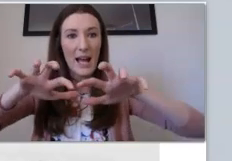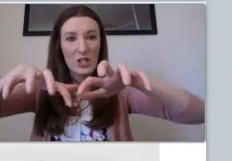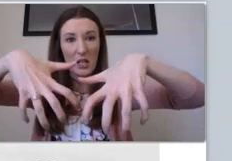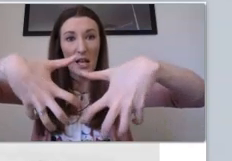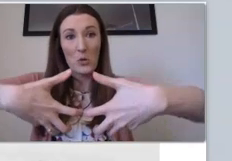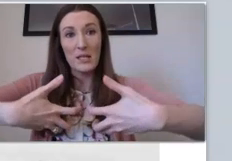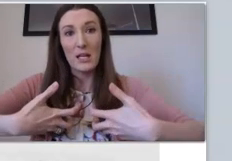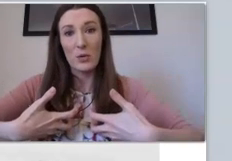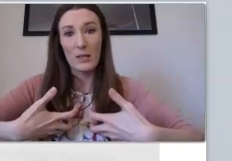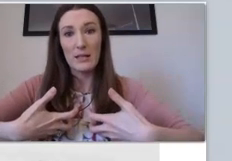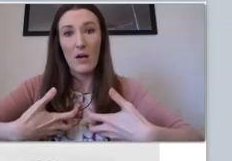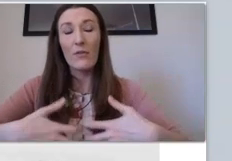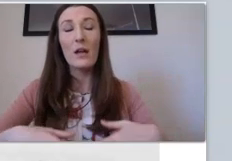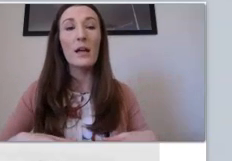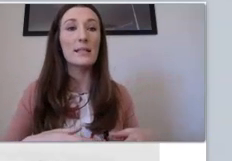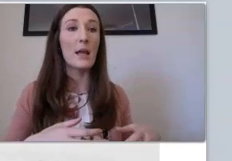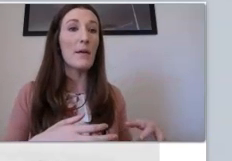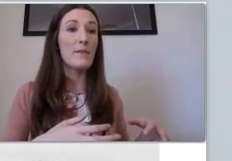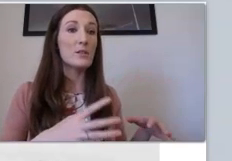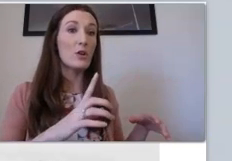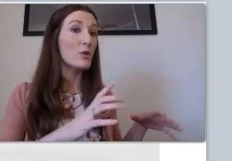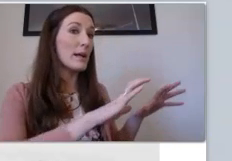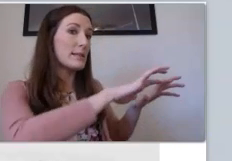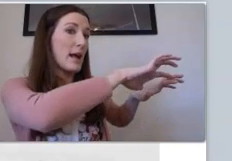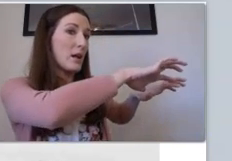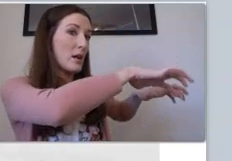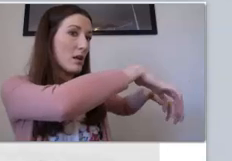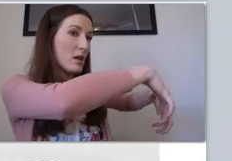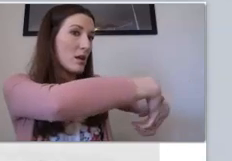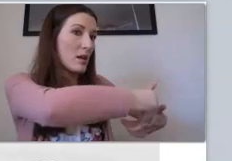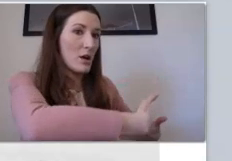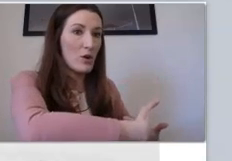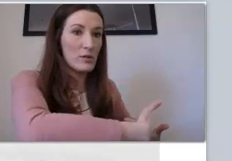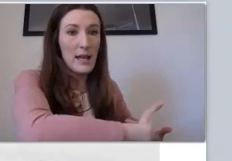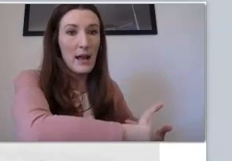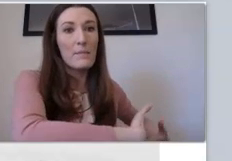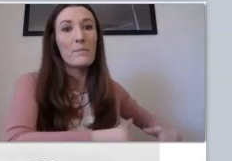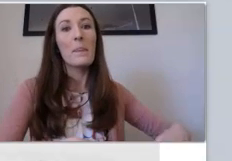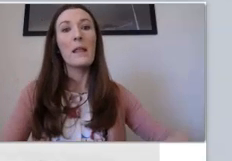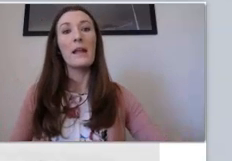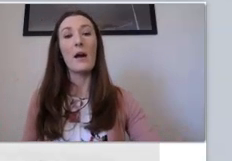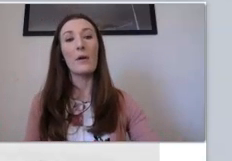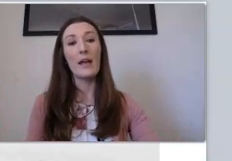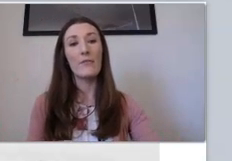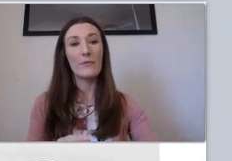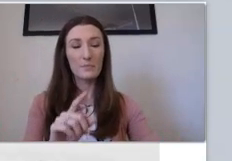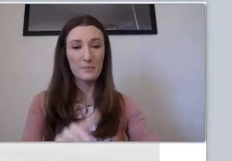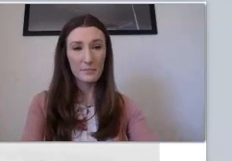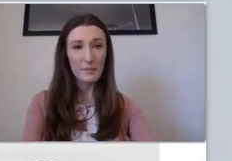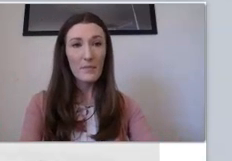because it actually like goes into itself. Same if it's on your right side, it curls in. Now